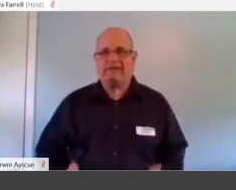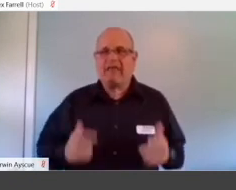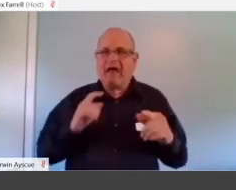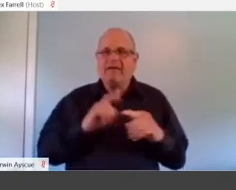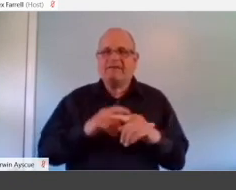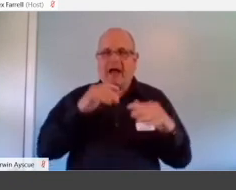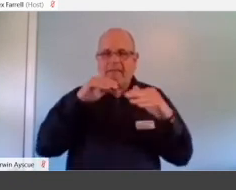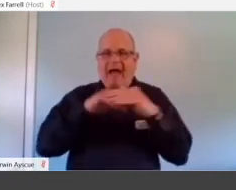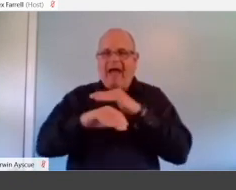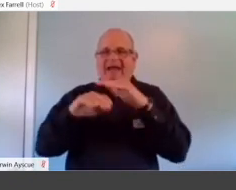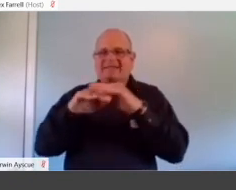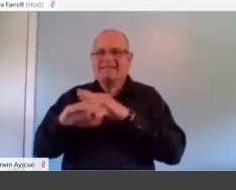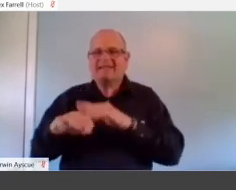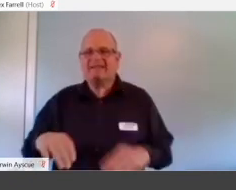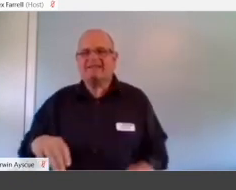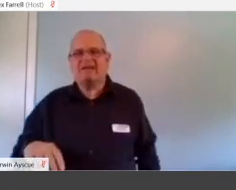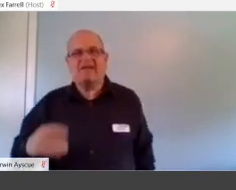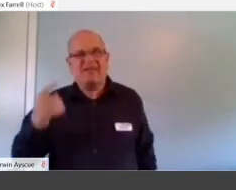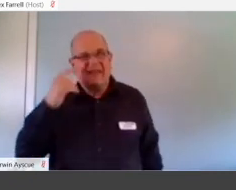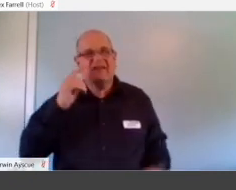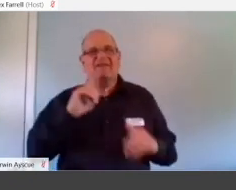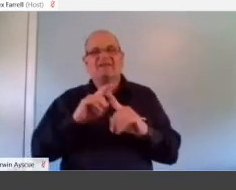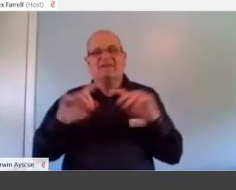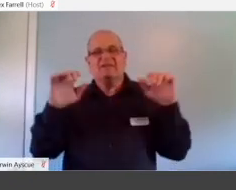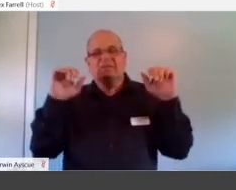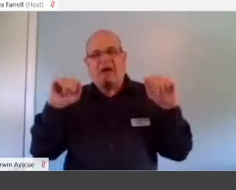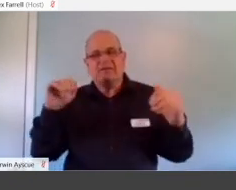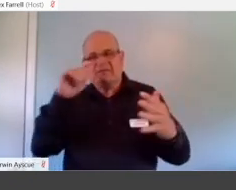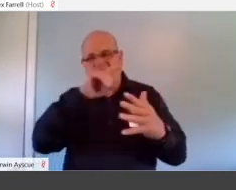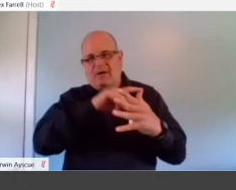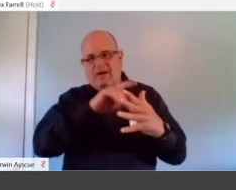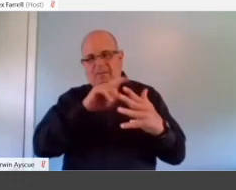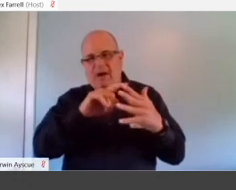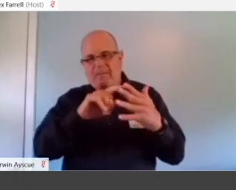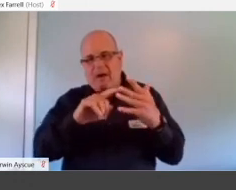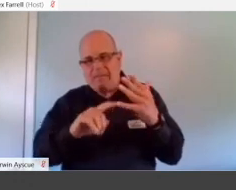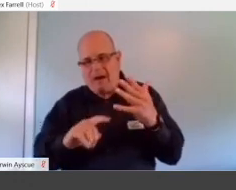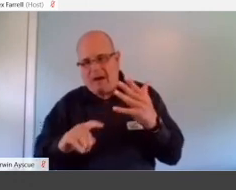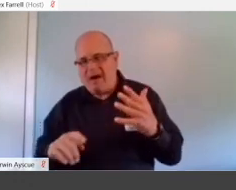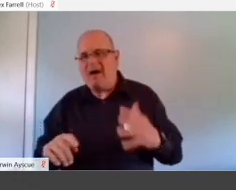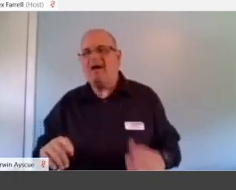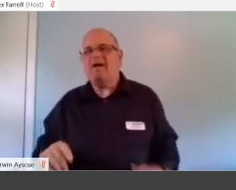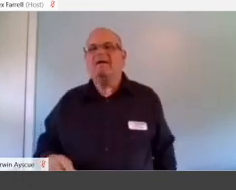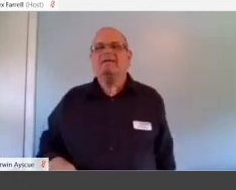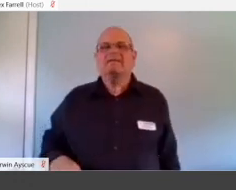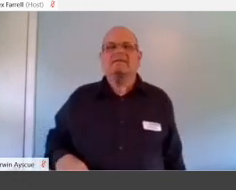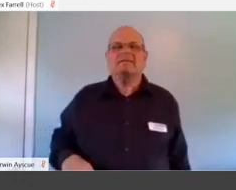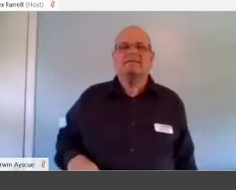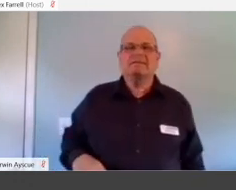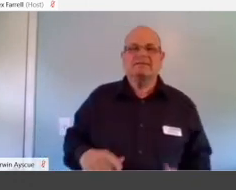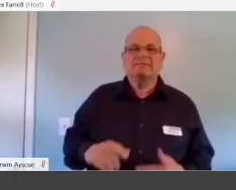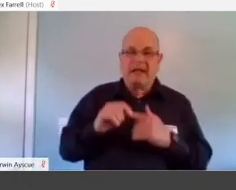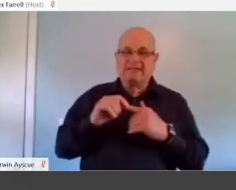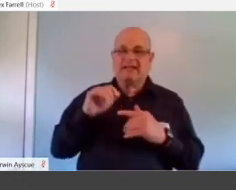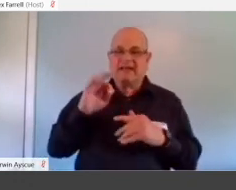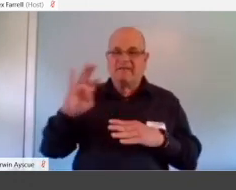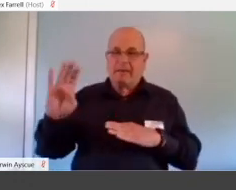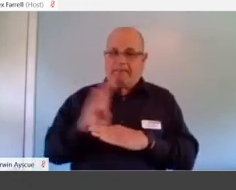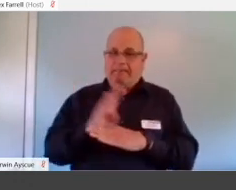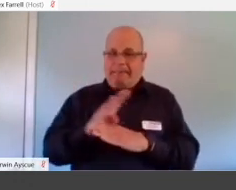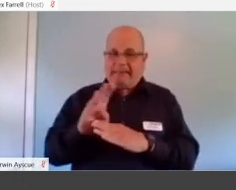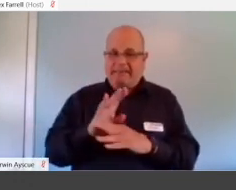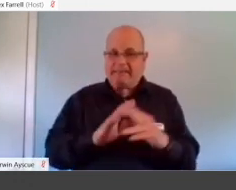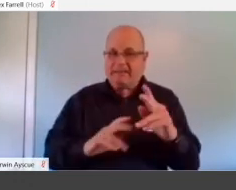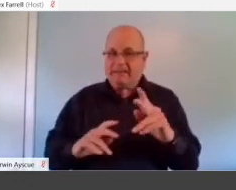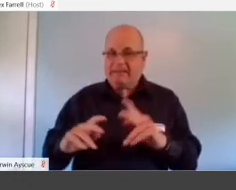through these use cases, and particularly, if you're in an industry where people are going to be coming at you in pain